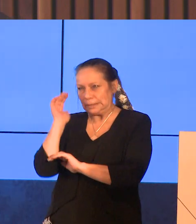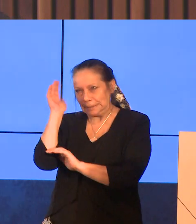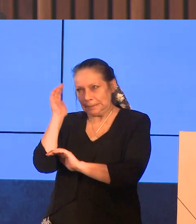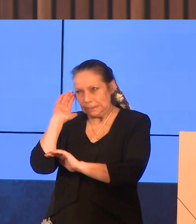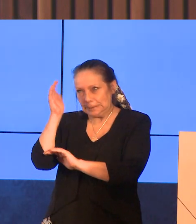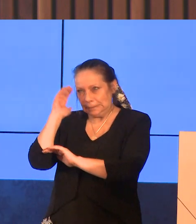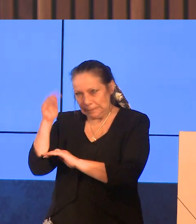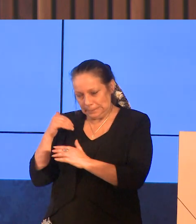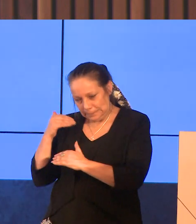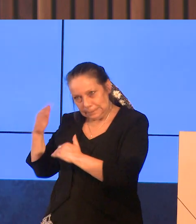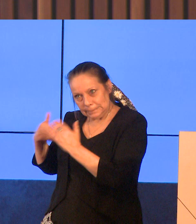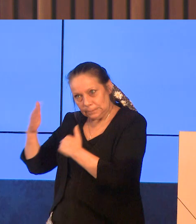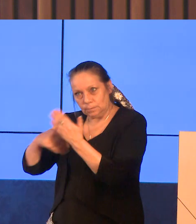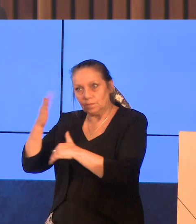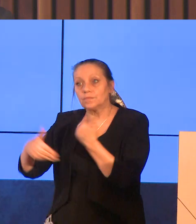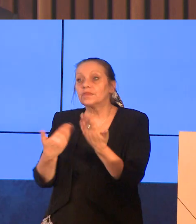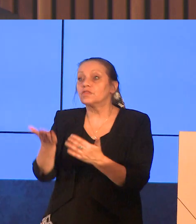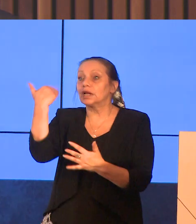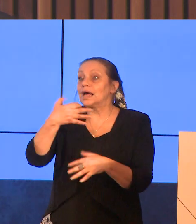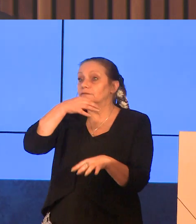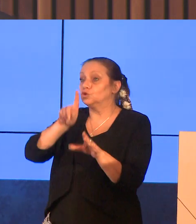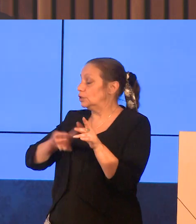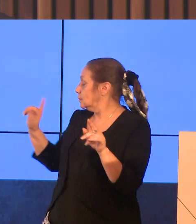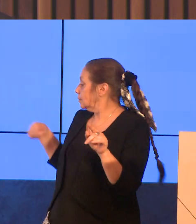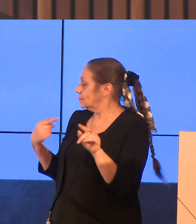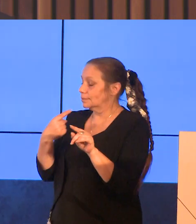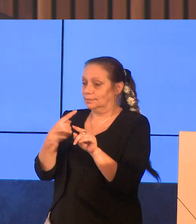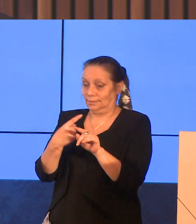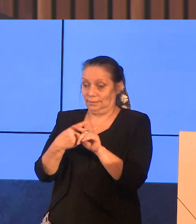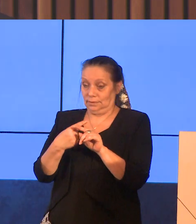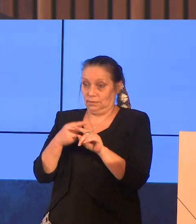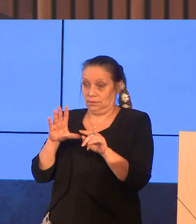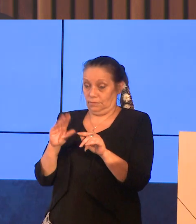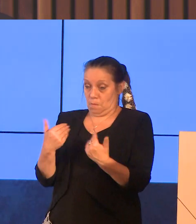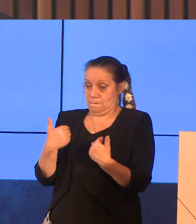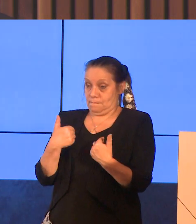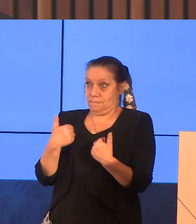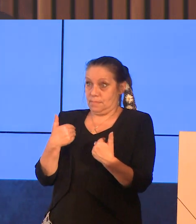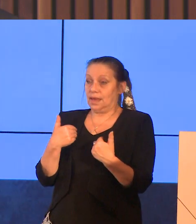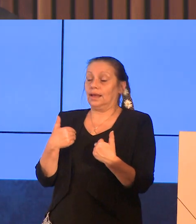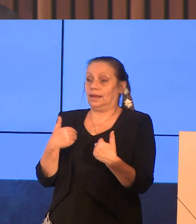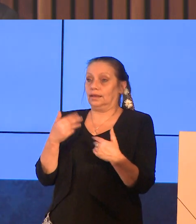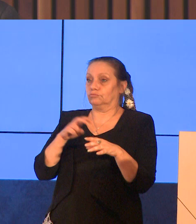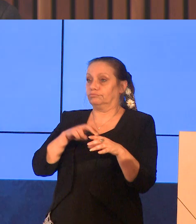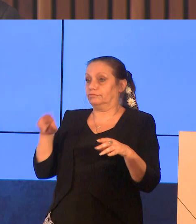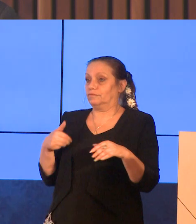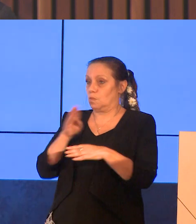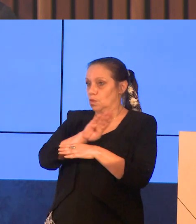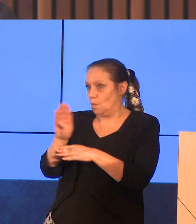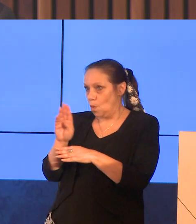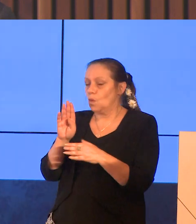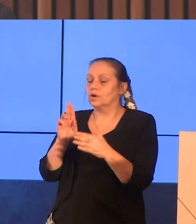resilience. Over the past couple of years since I have been no longer on the board of